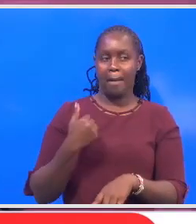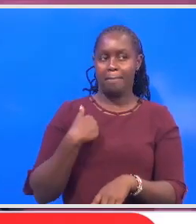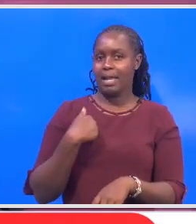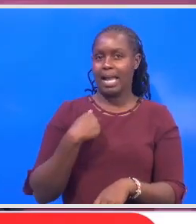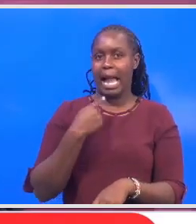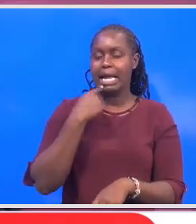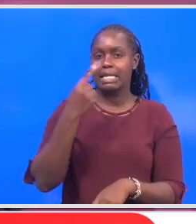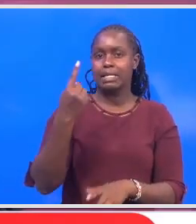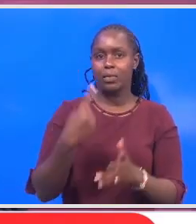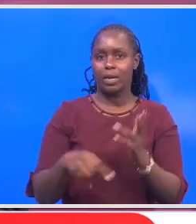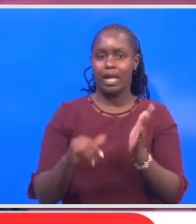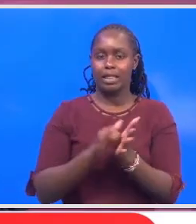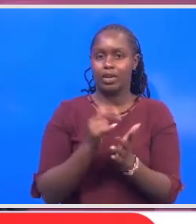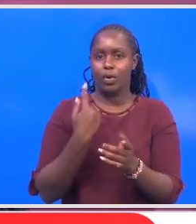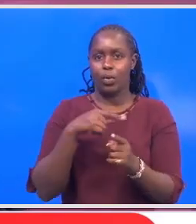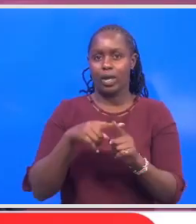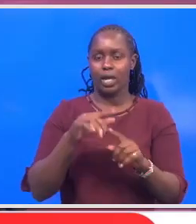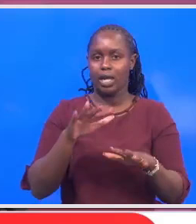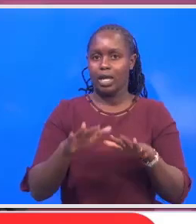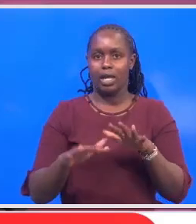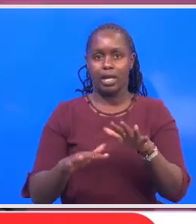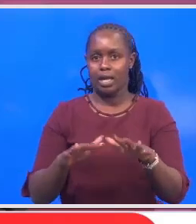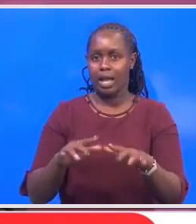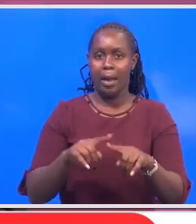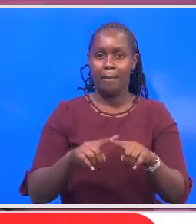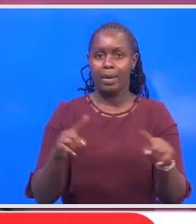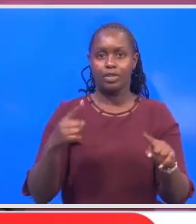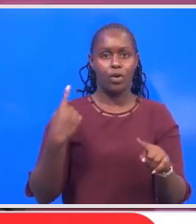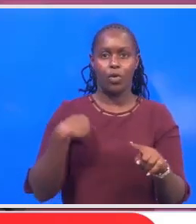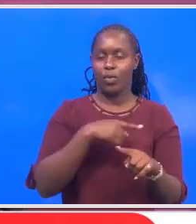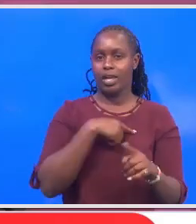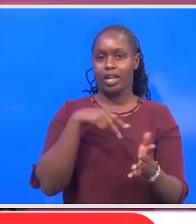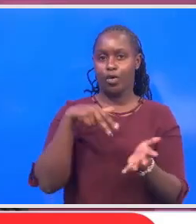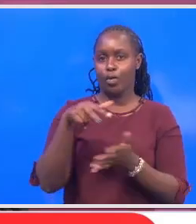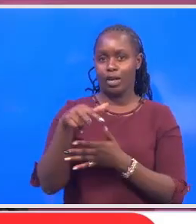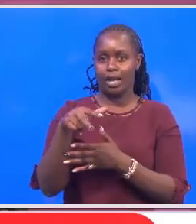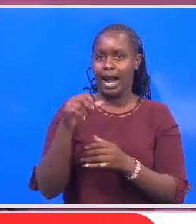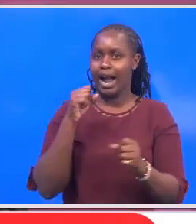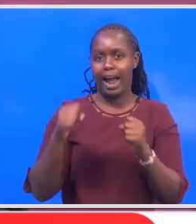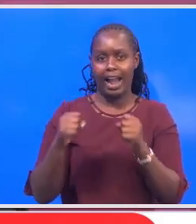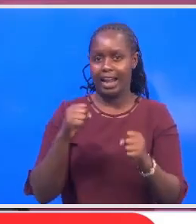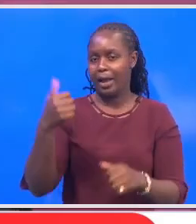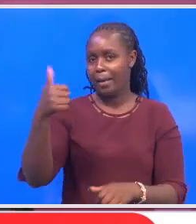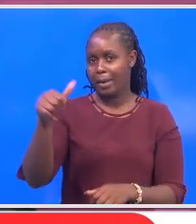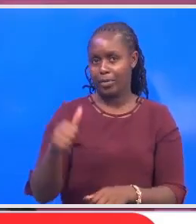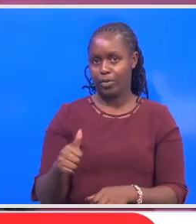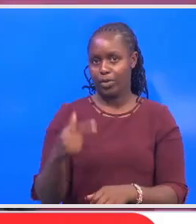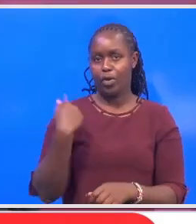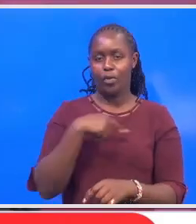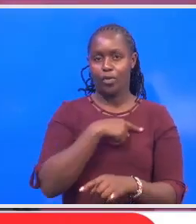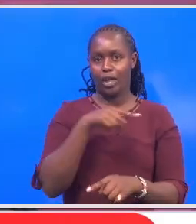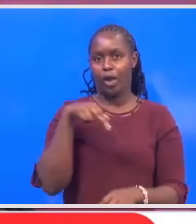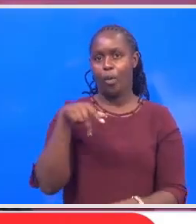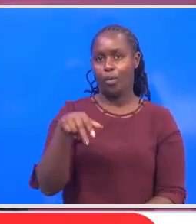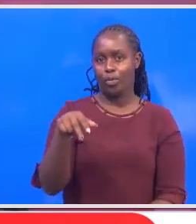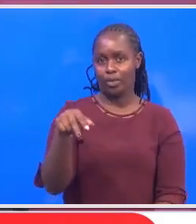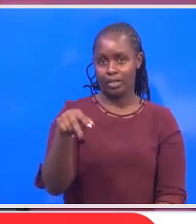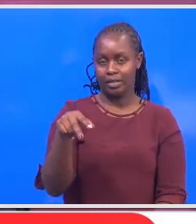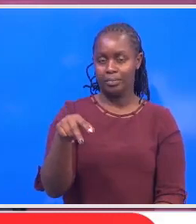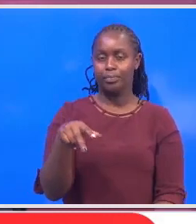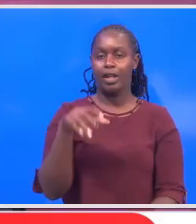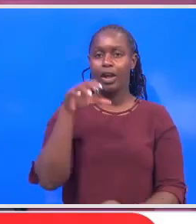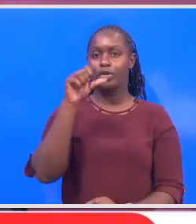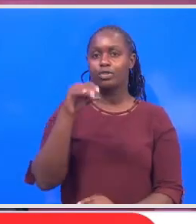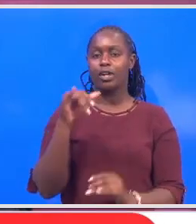I don't want to say that we are crawling, mm-hmm. but we are walking. We are not yet running, right. But we are walking. We are not crawling, right. We are walking. Mm-hmm.